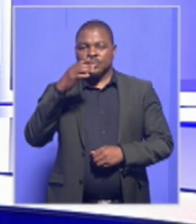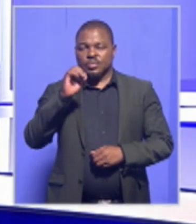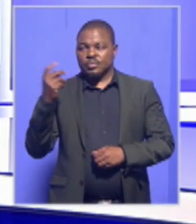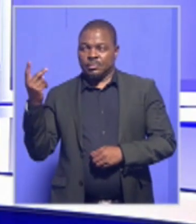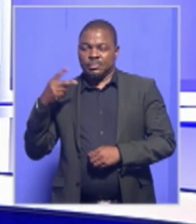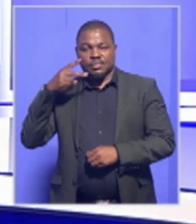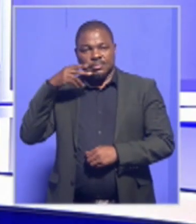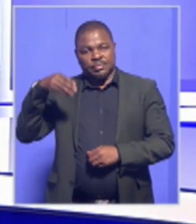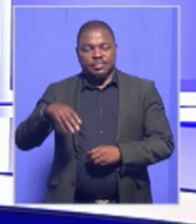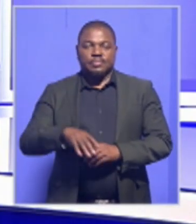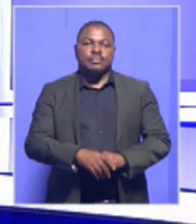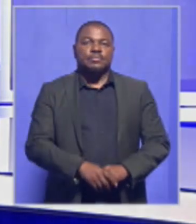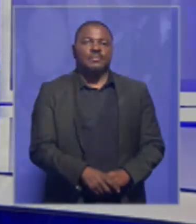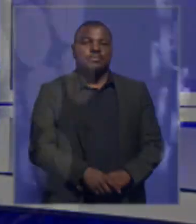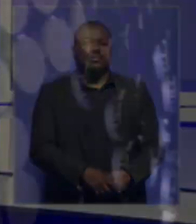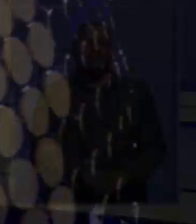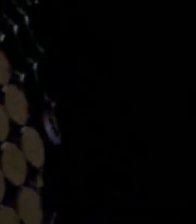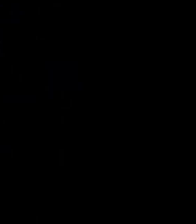Letlalo.